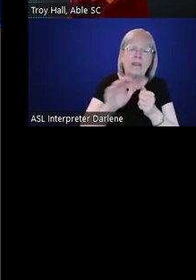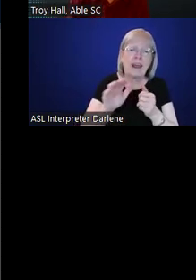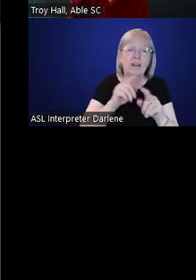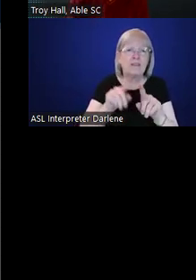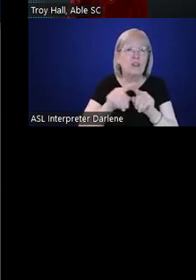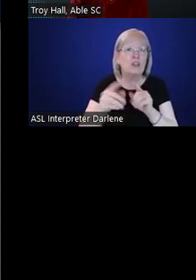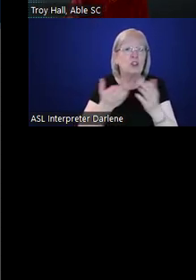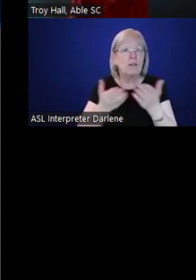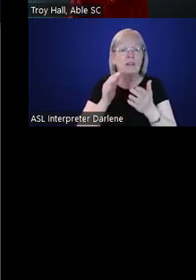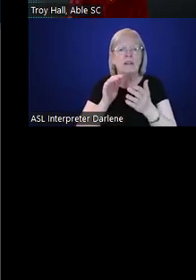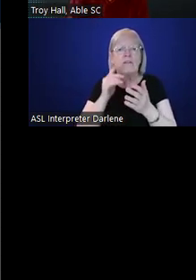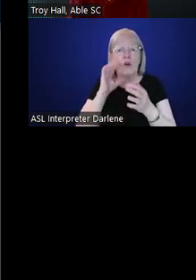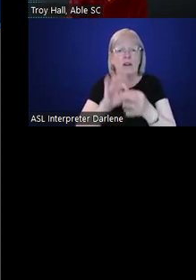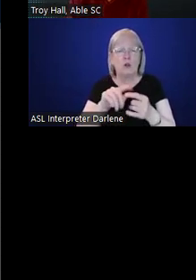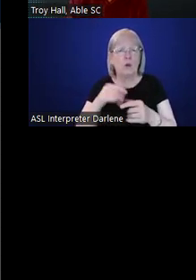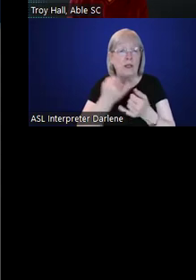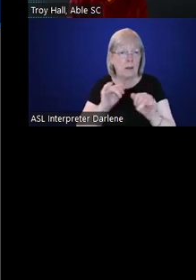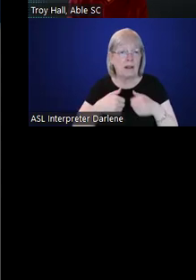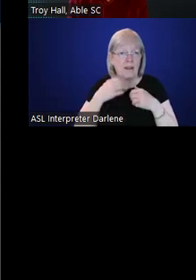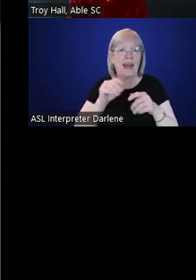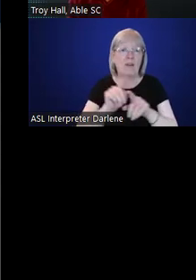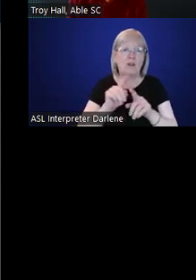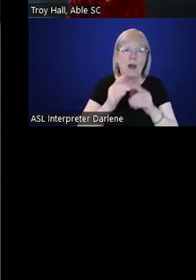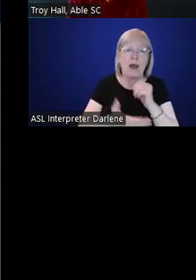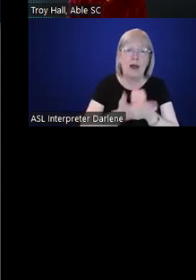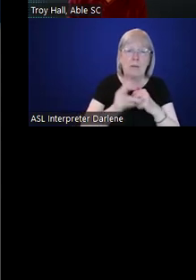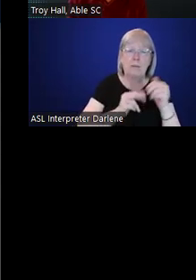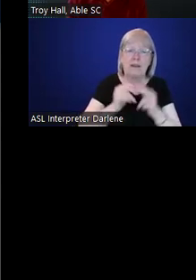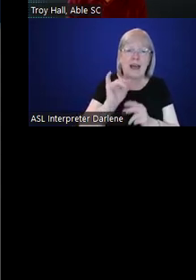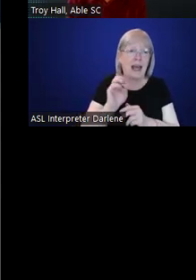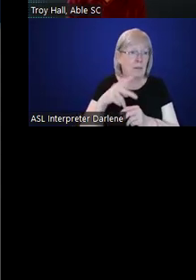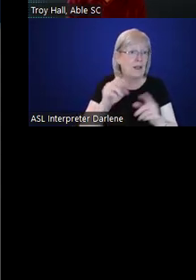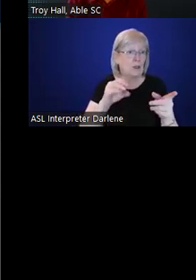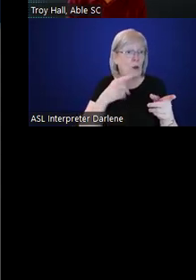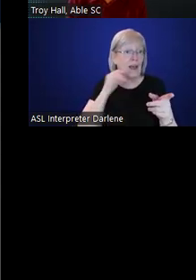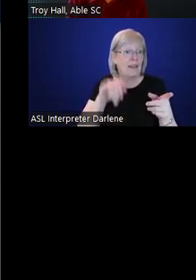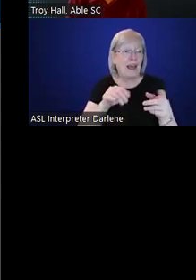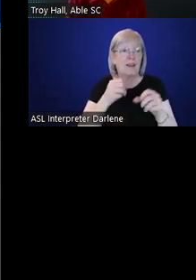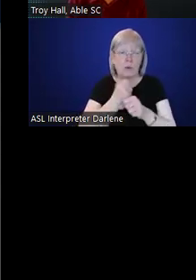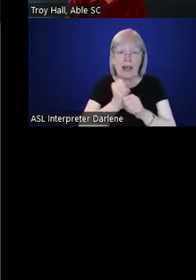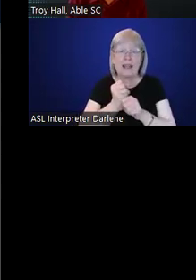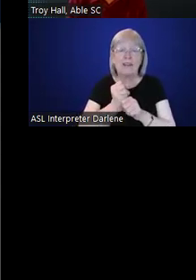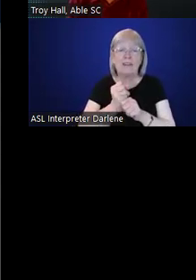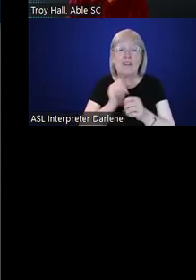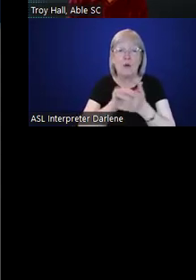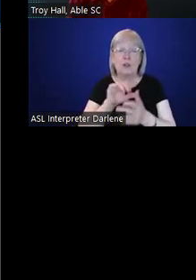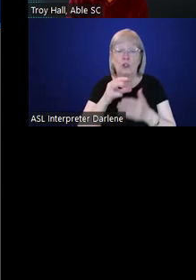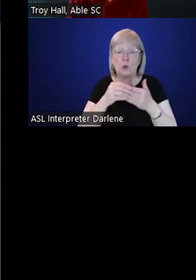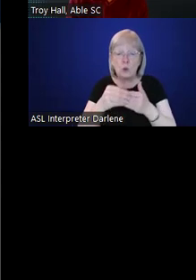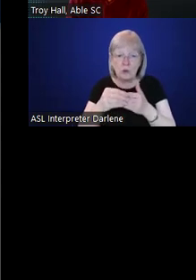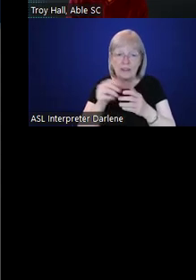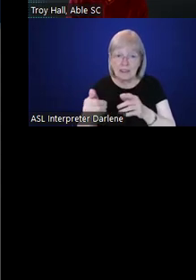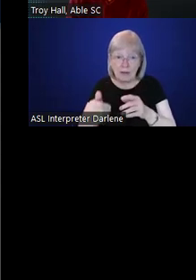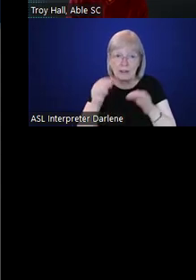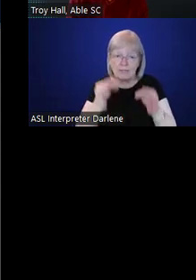IEPs? So SILS can help youth build self-advocacy skills to create student-led IEPs,